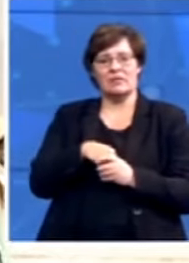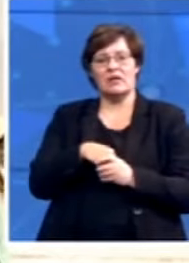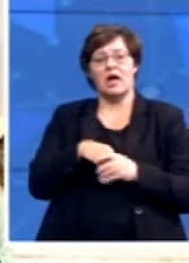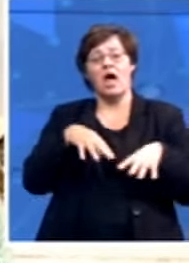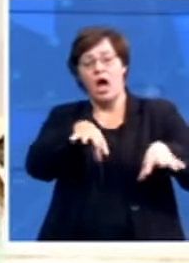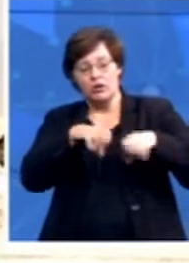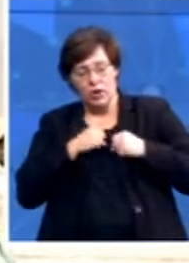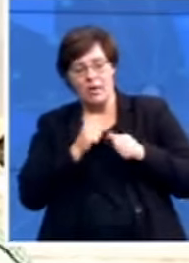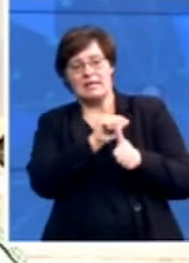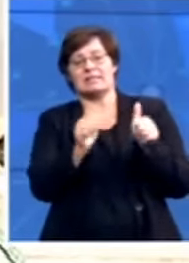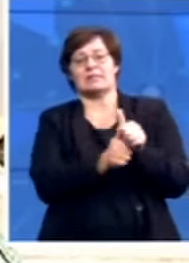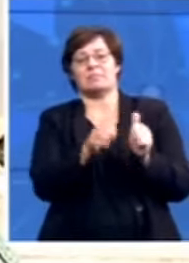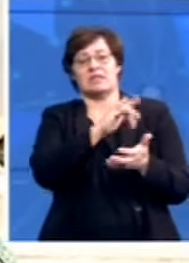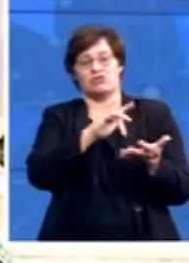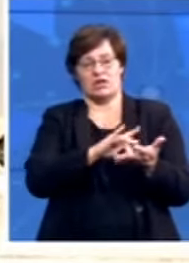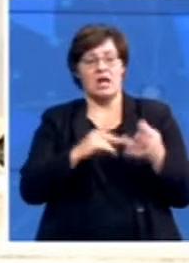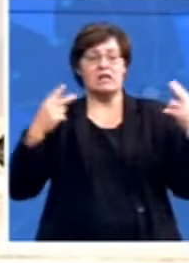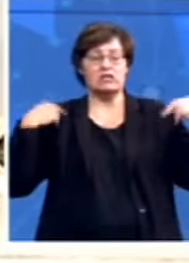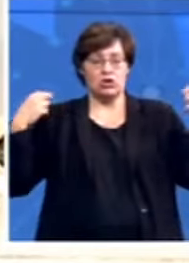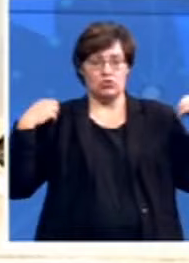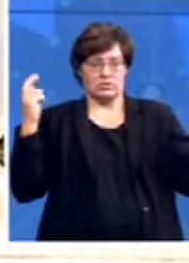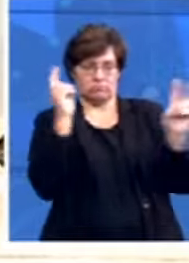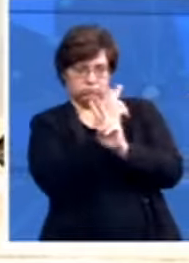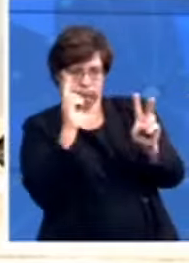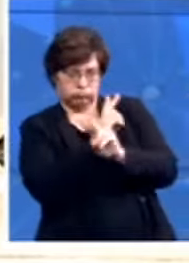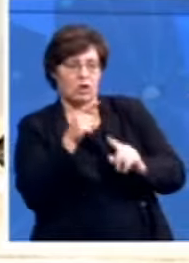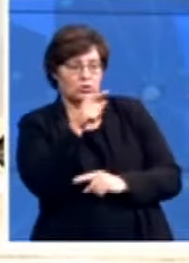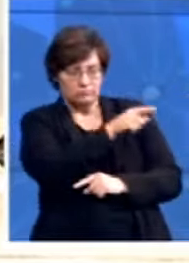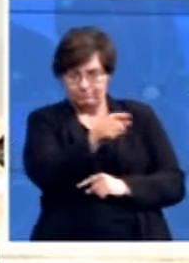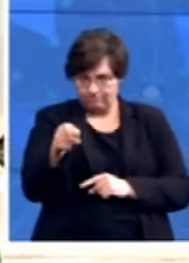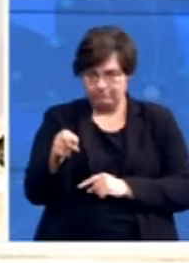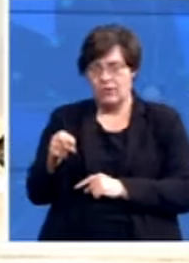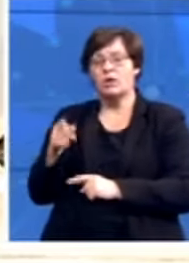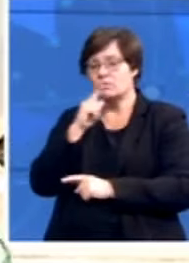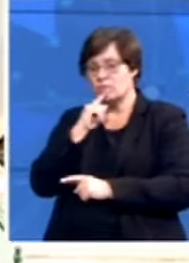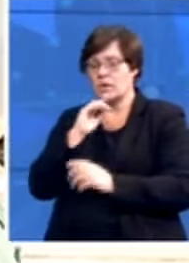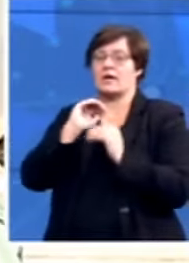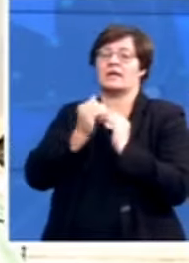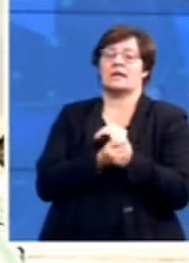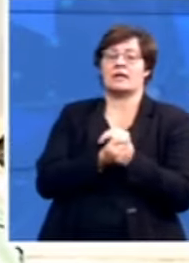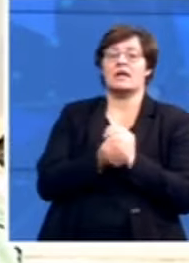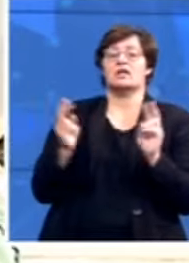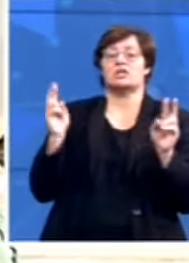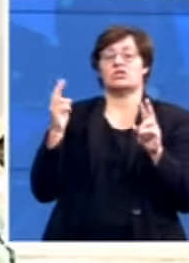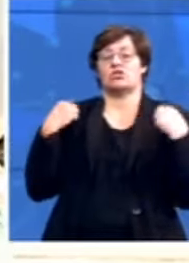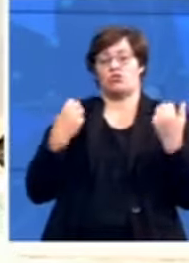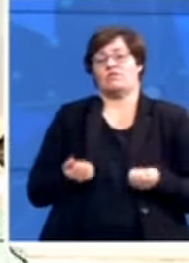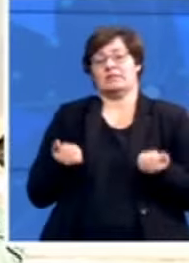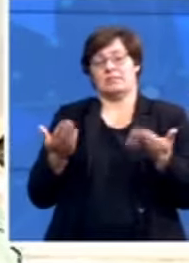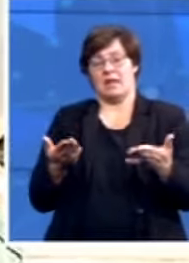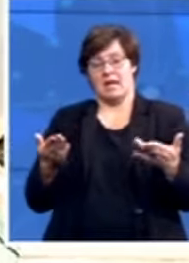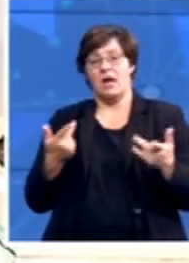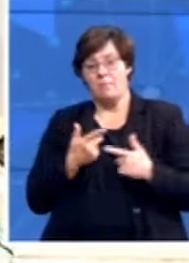of companies to substations so as to preserve the security of supply against vandalism. So it's not just